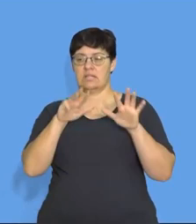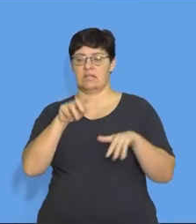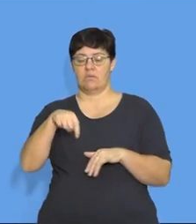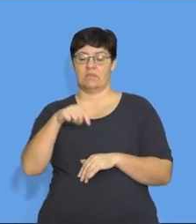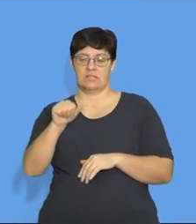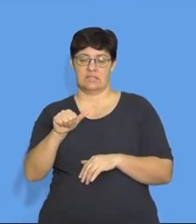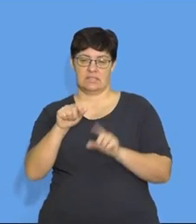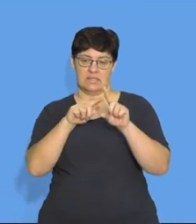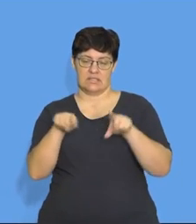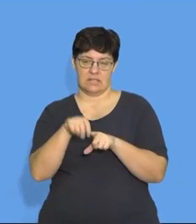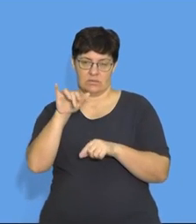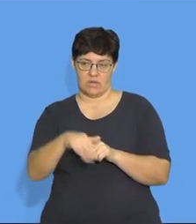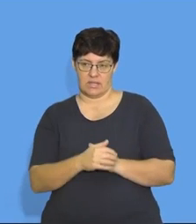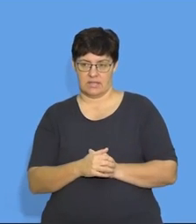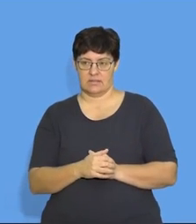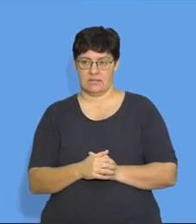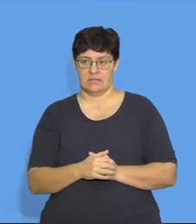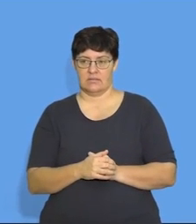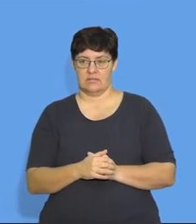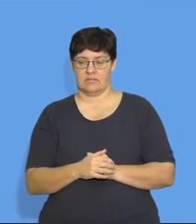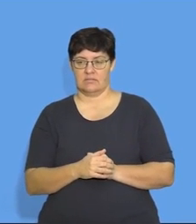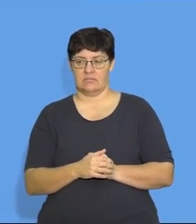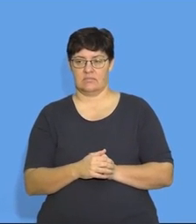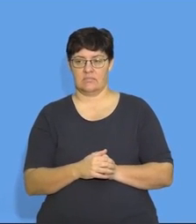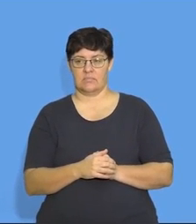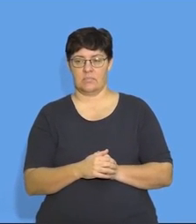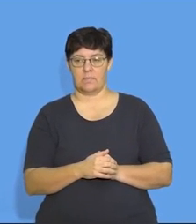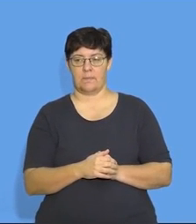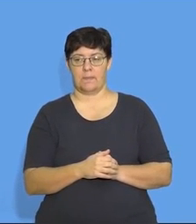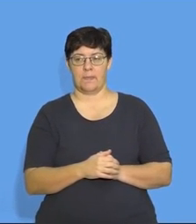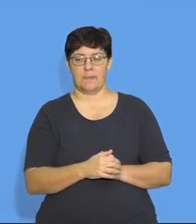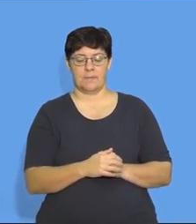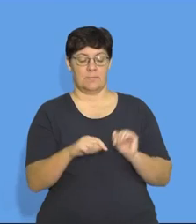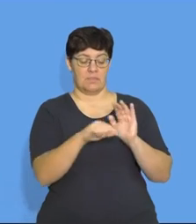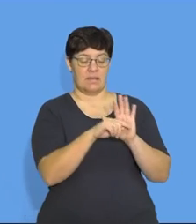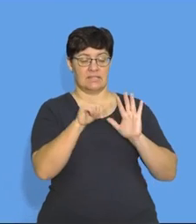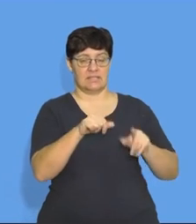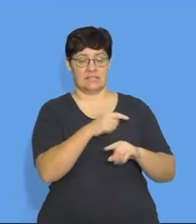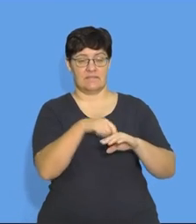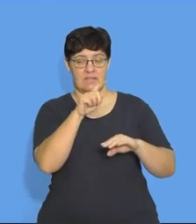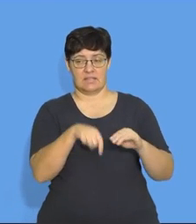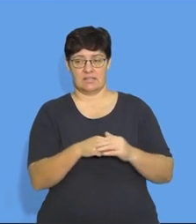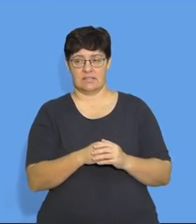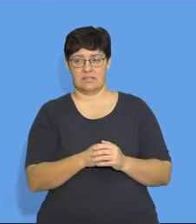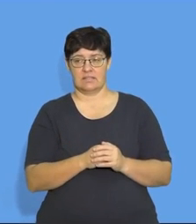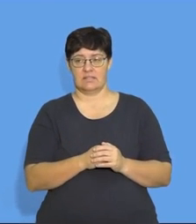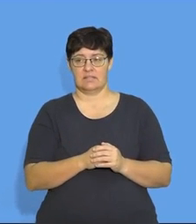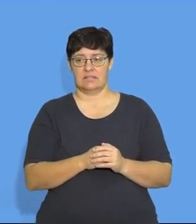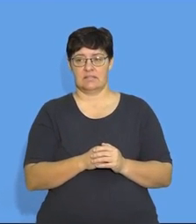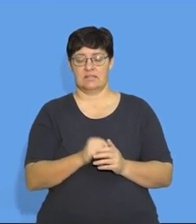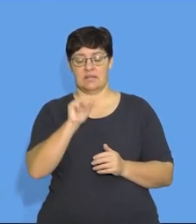Okay, so minus 16 divided by, oops,